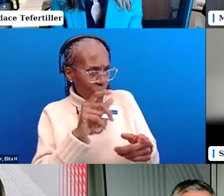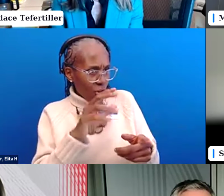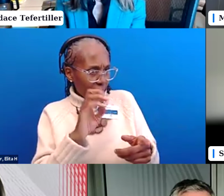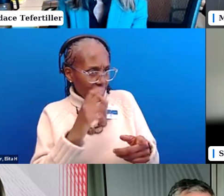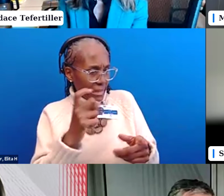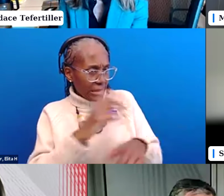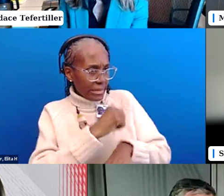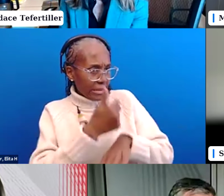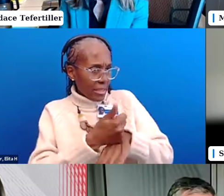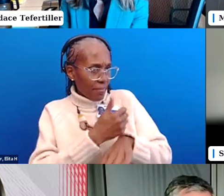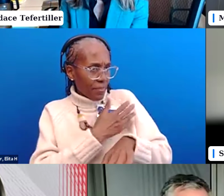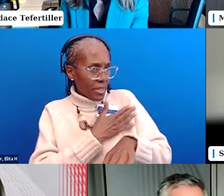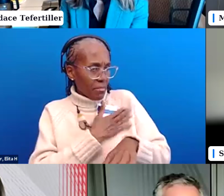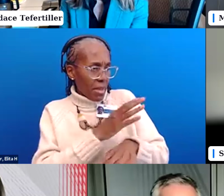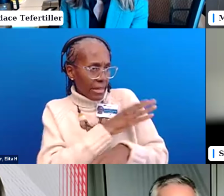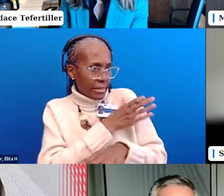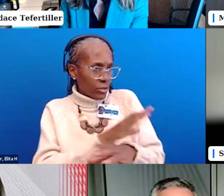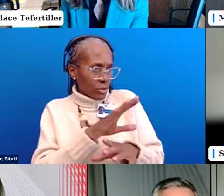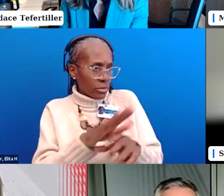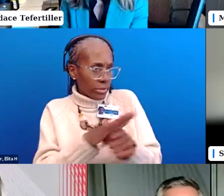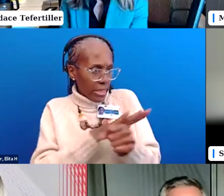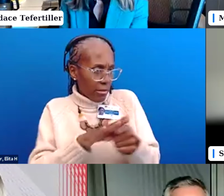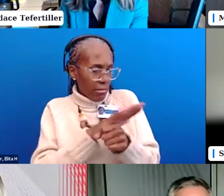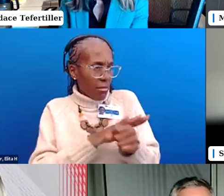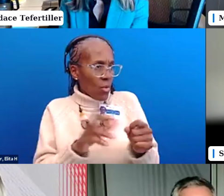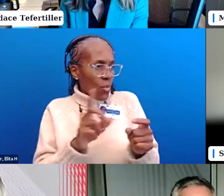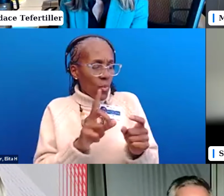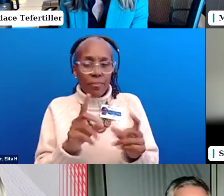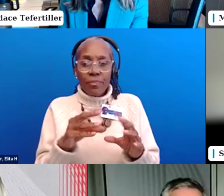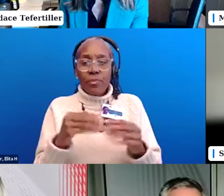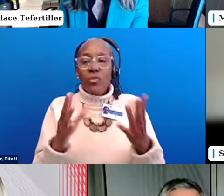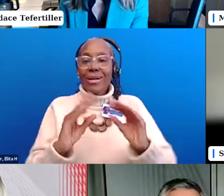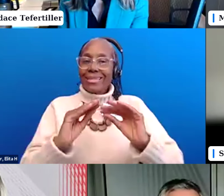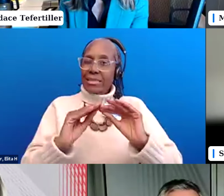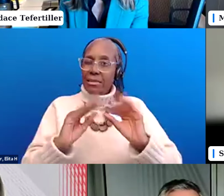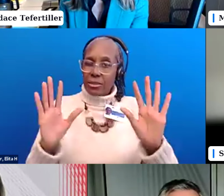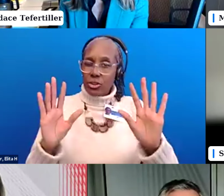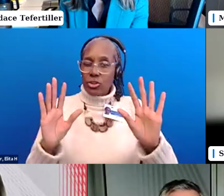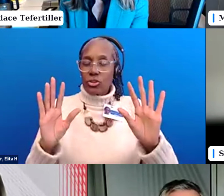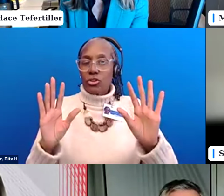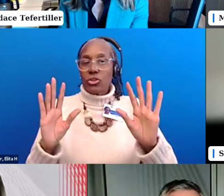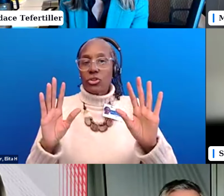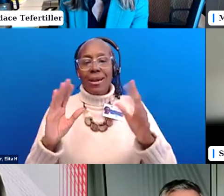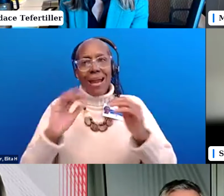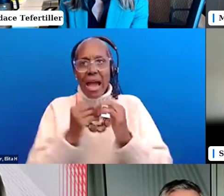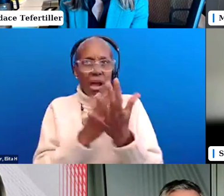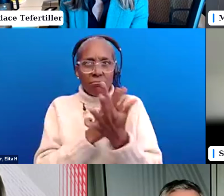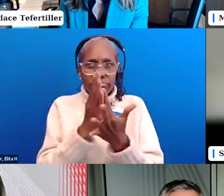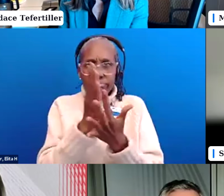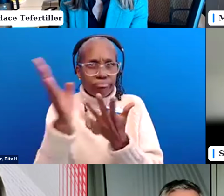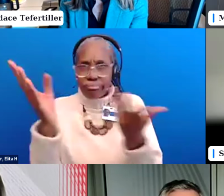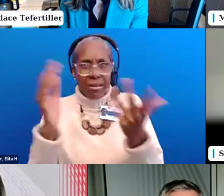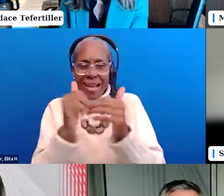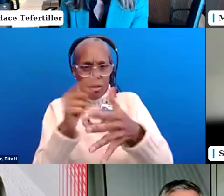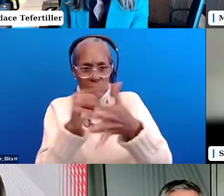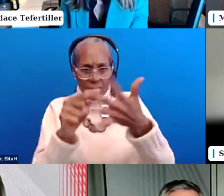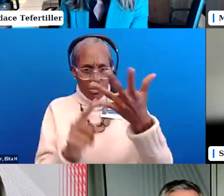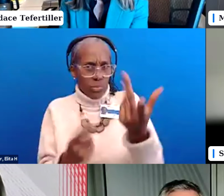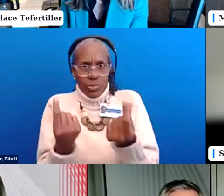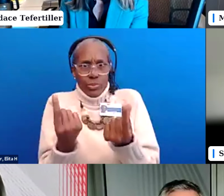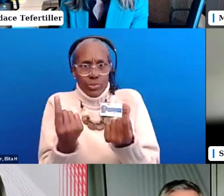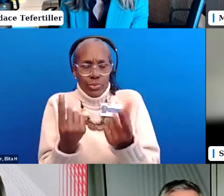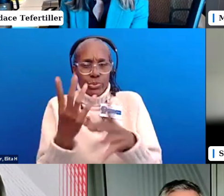up in their clinical setting? Providing some clarity and a little bit about the path of how this is all going to happen, I think would